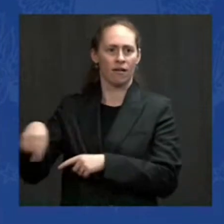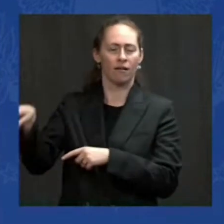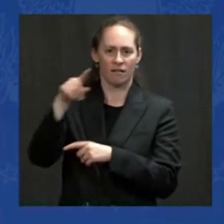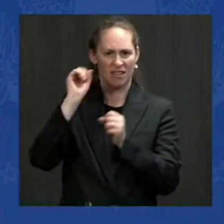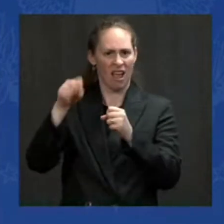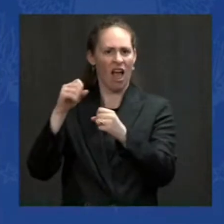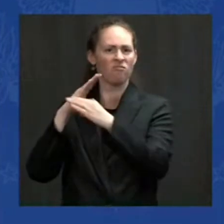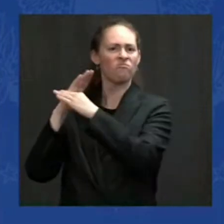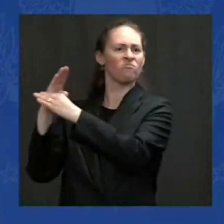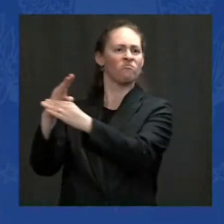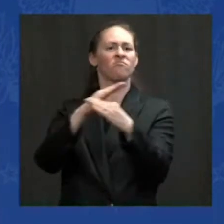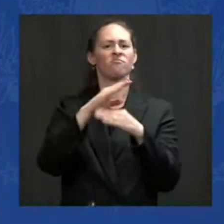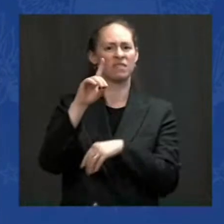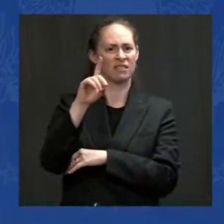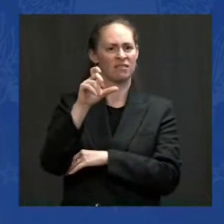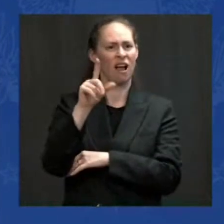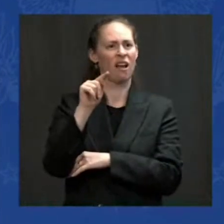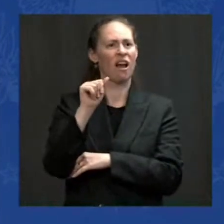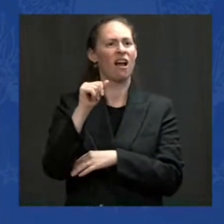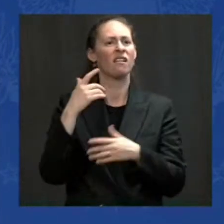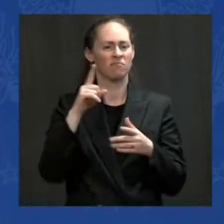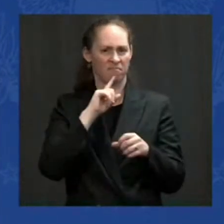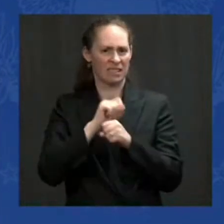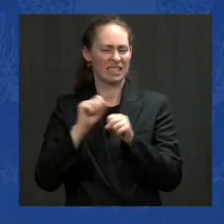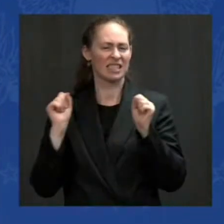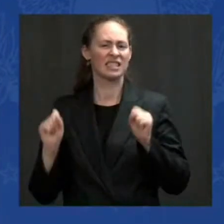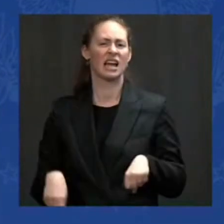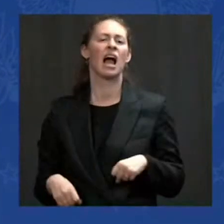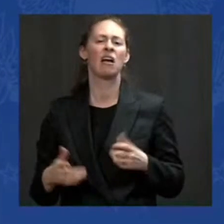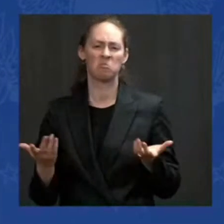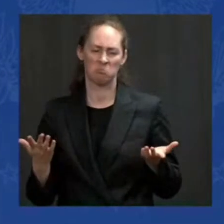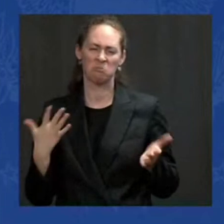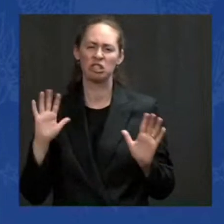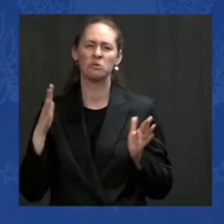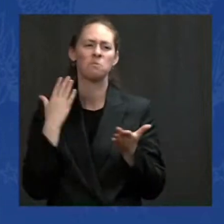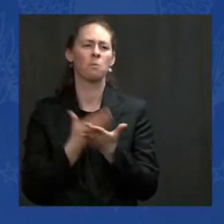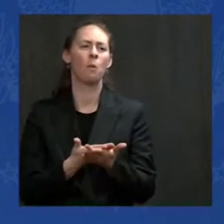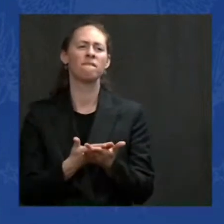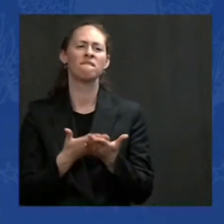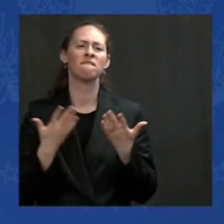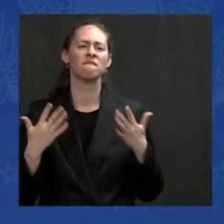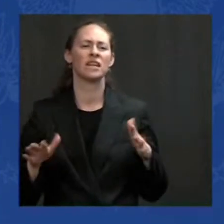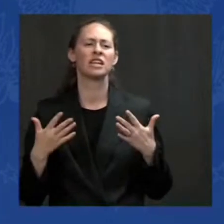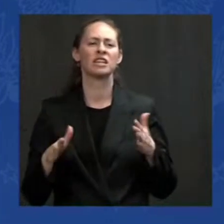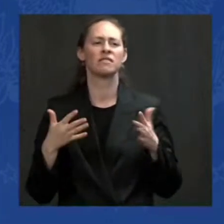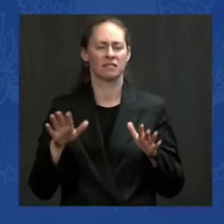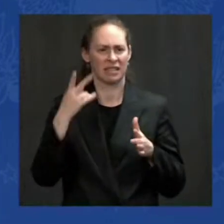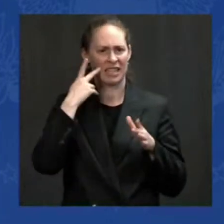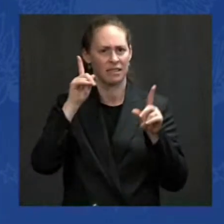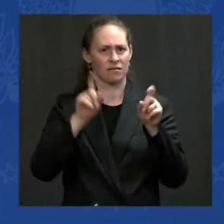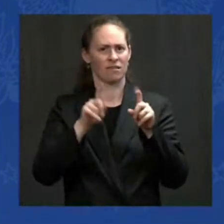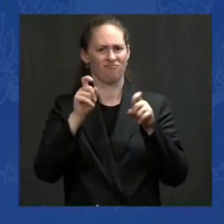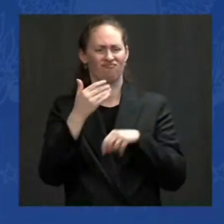shows not only good protection projected by the antibody test, but also a good durability of that